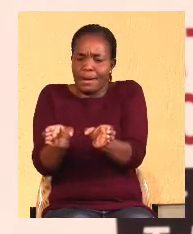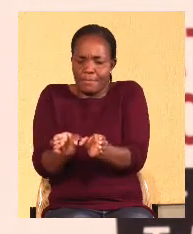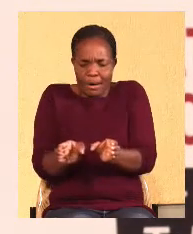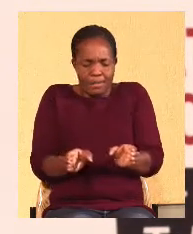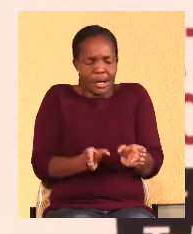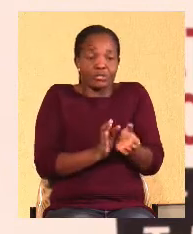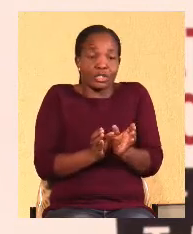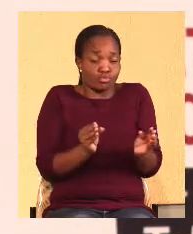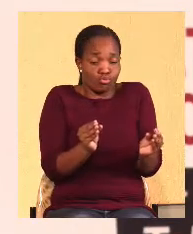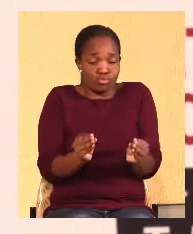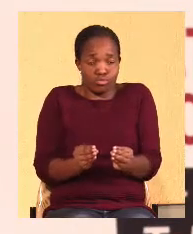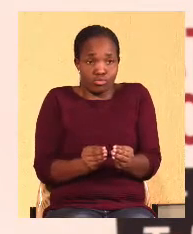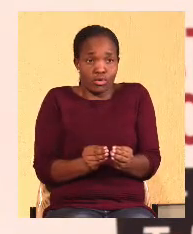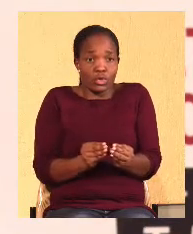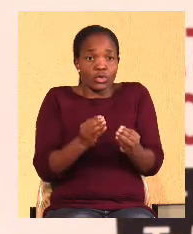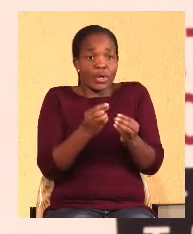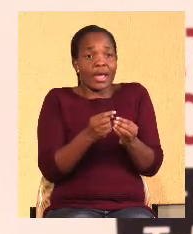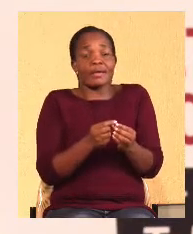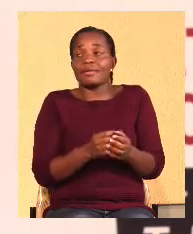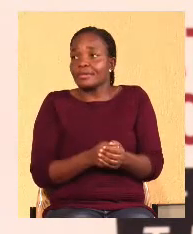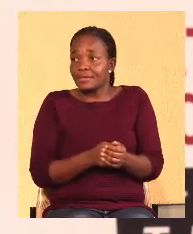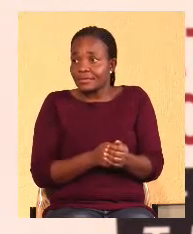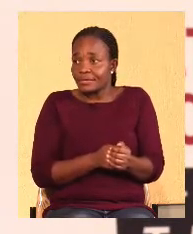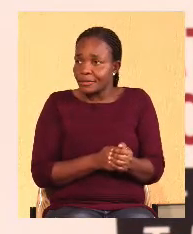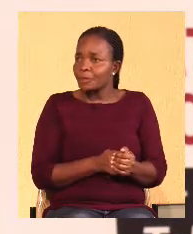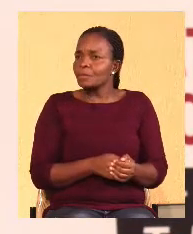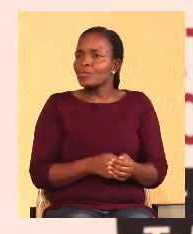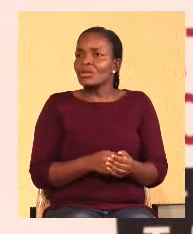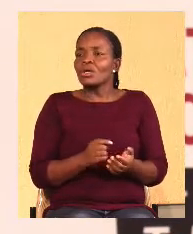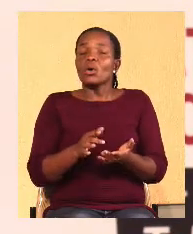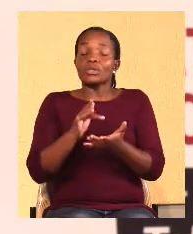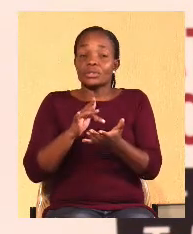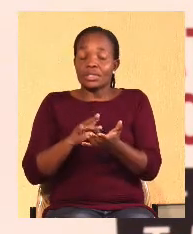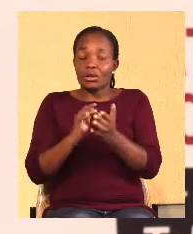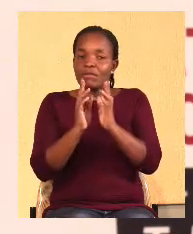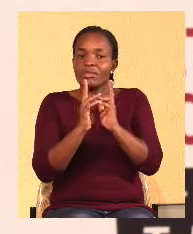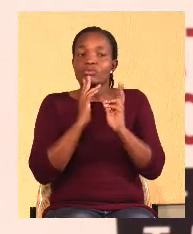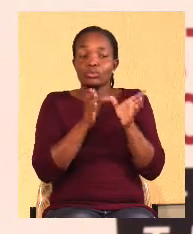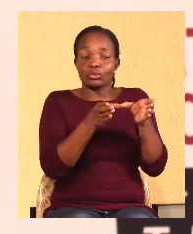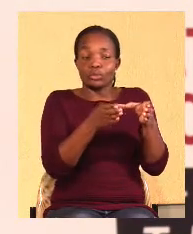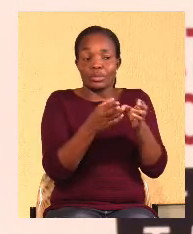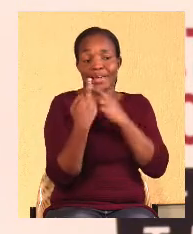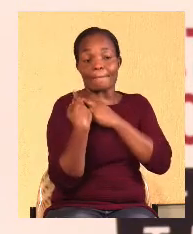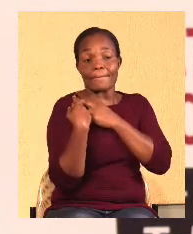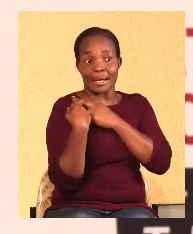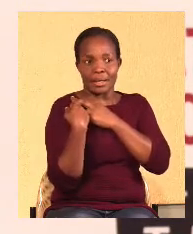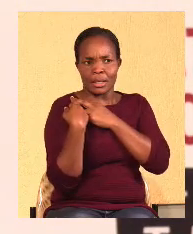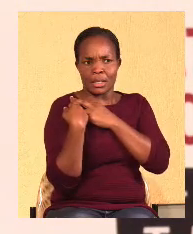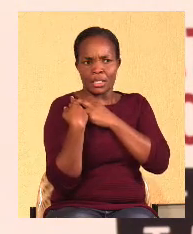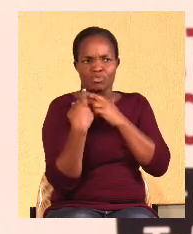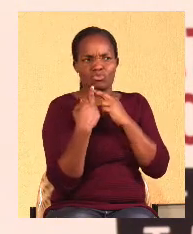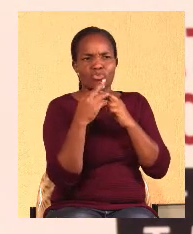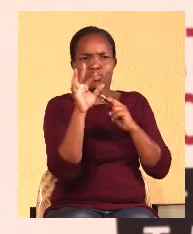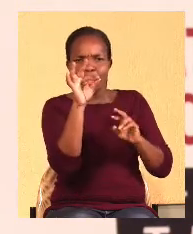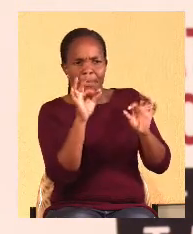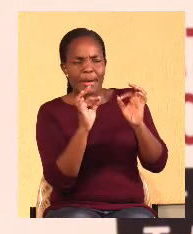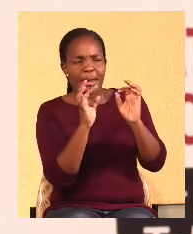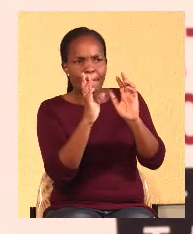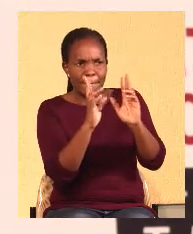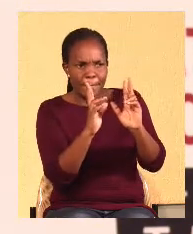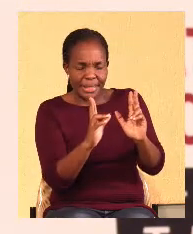So we have a contact tracing, which is mainly responsible for identifying contacts. When we have